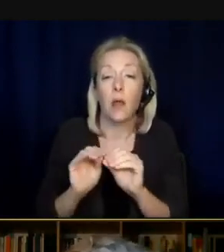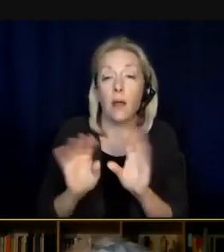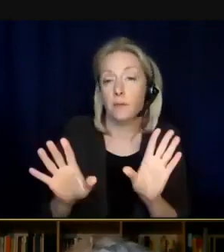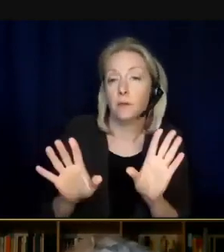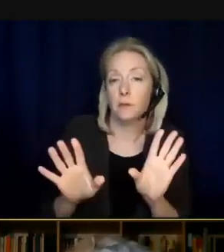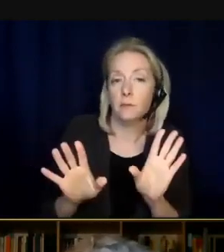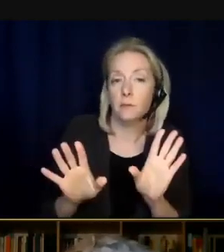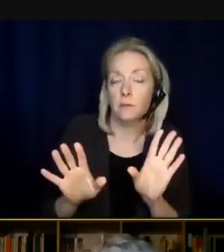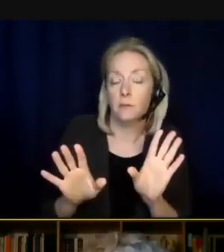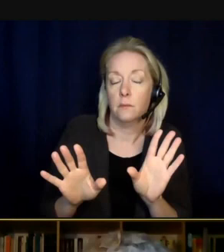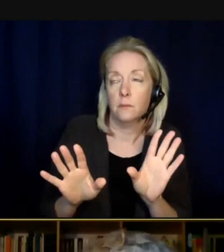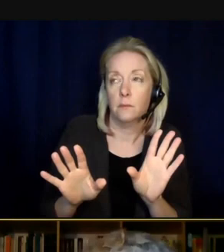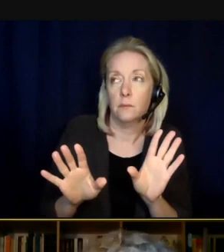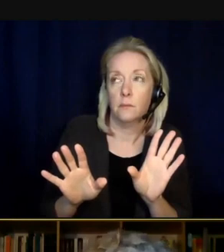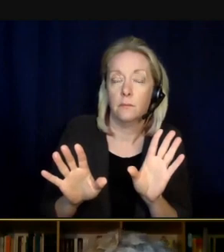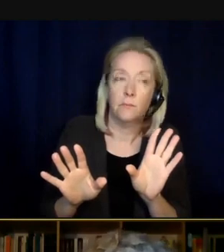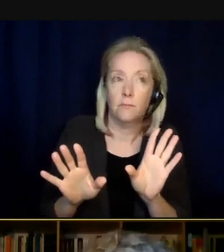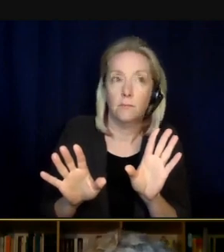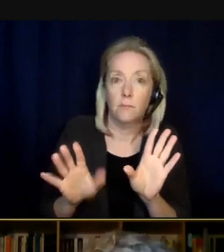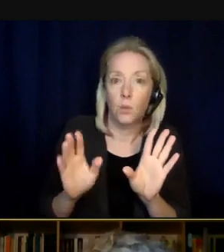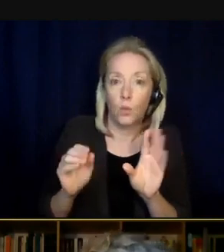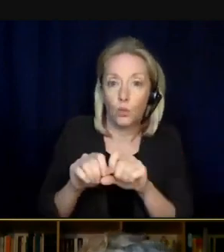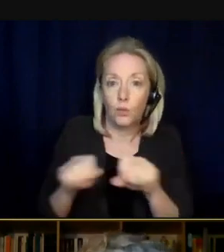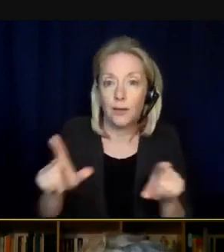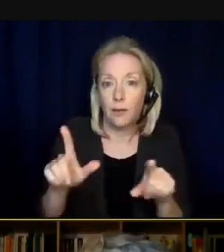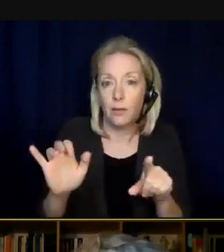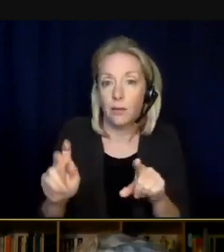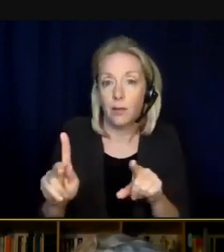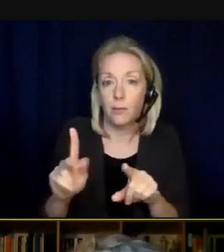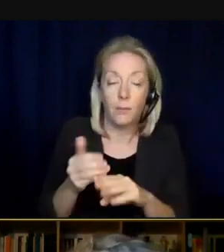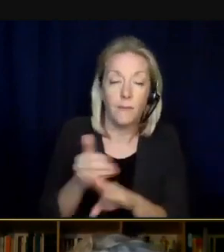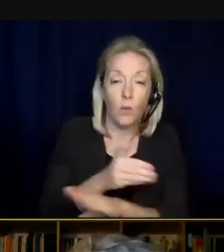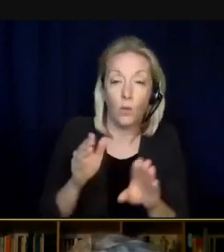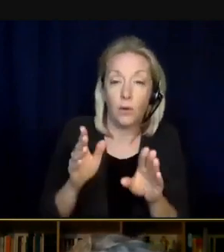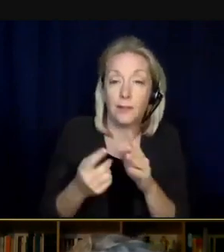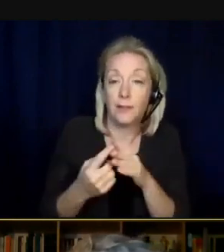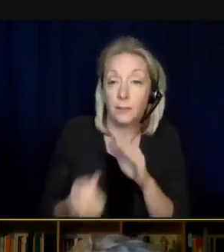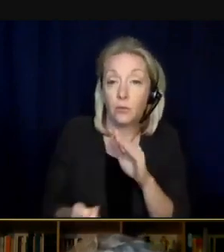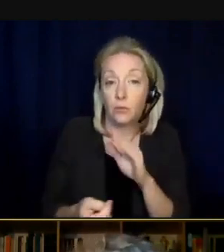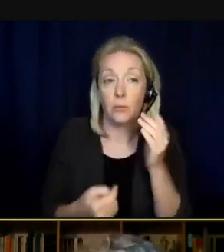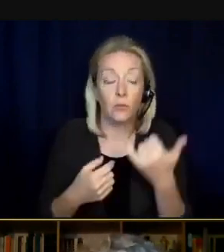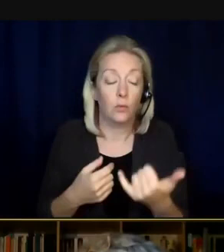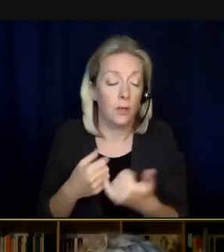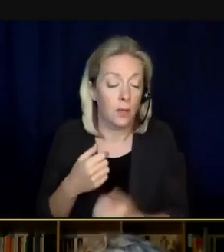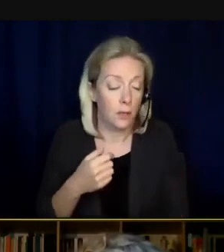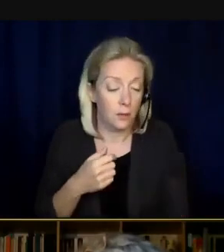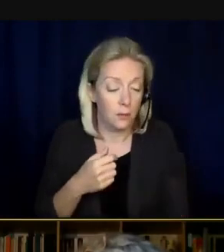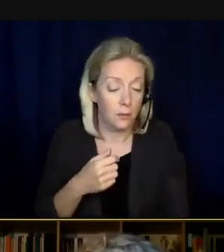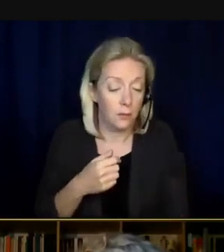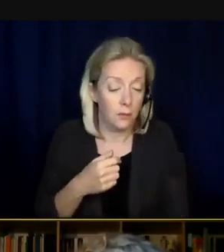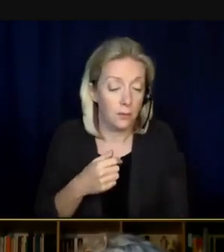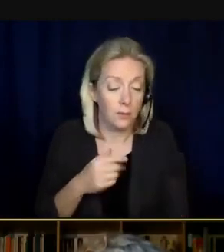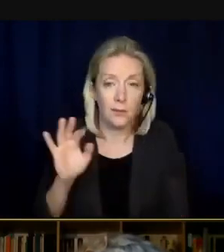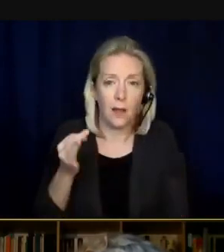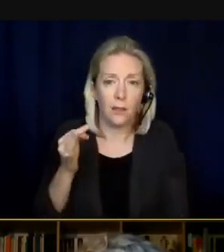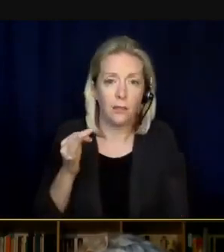their links before it disappears. But here, today is the 9th,